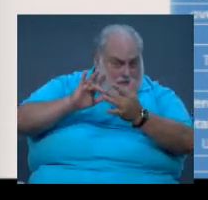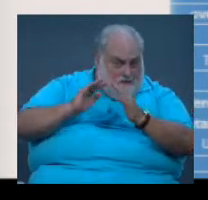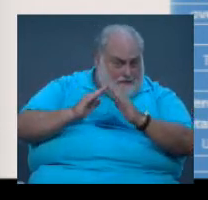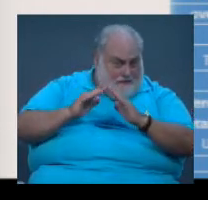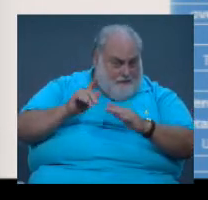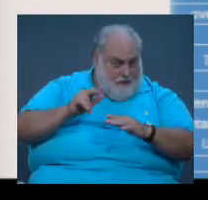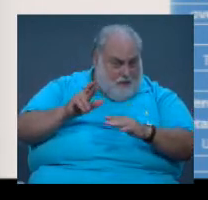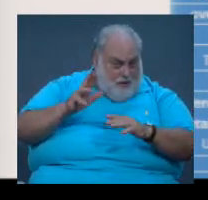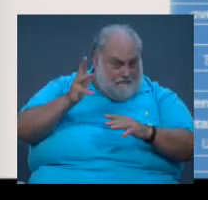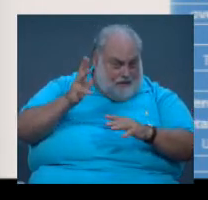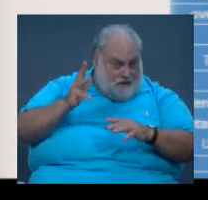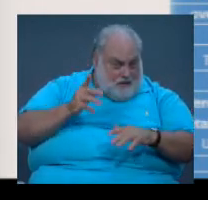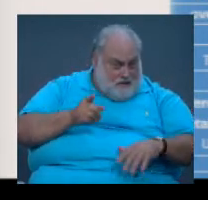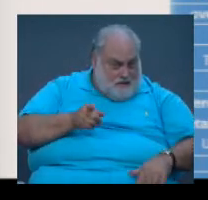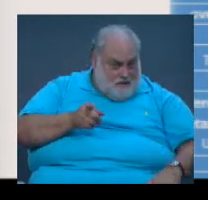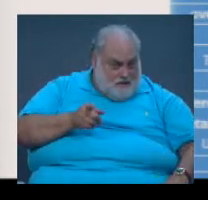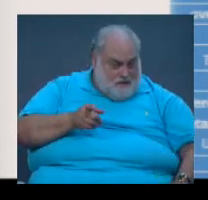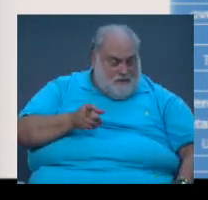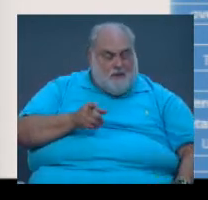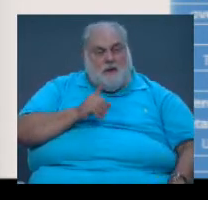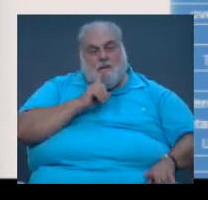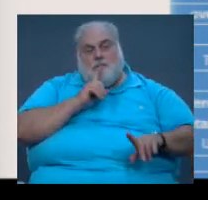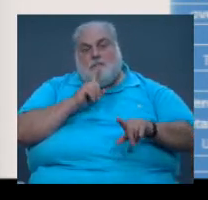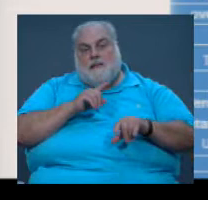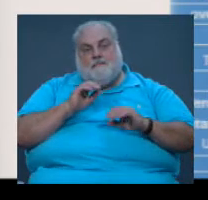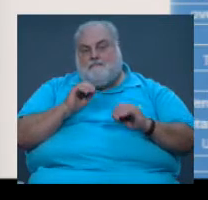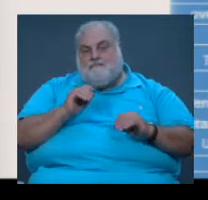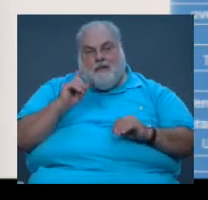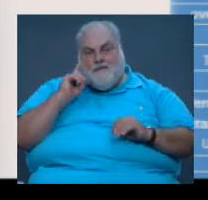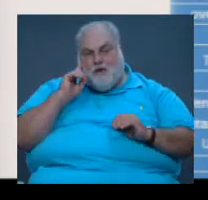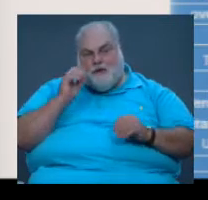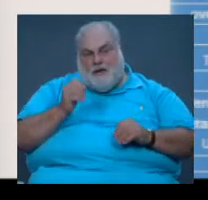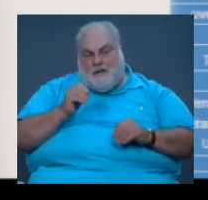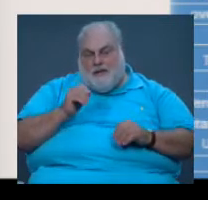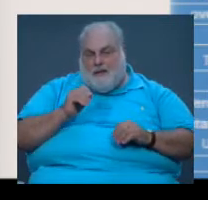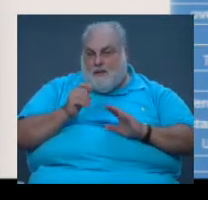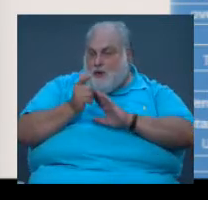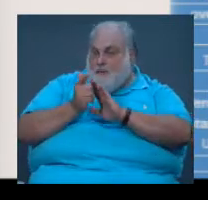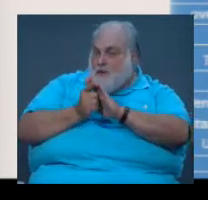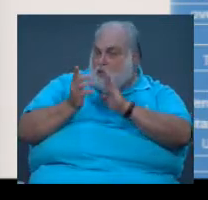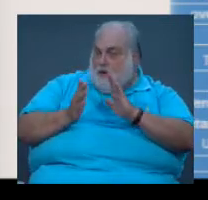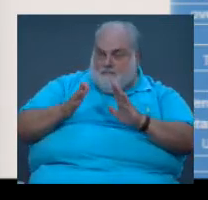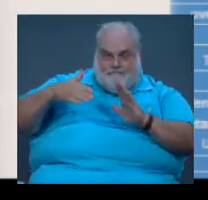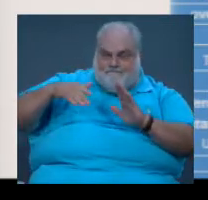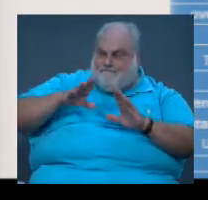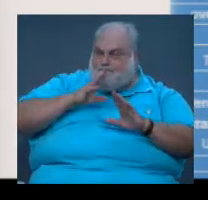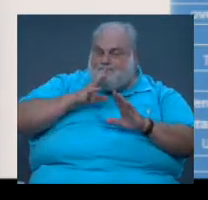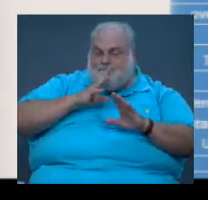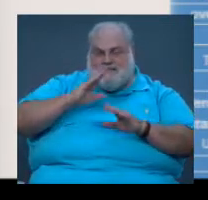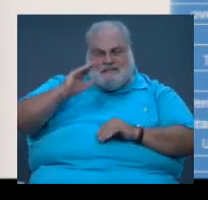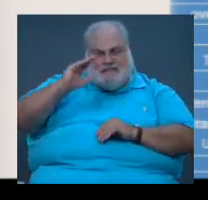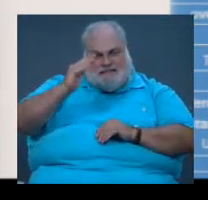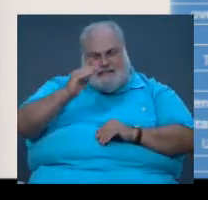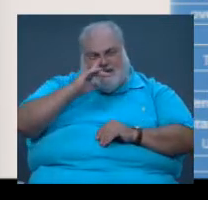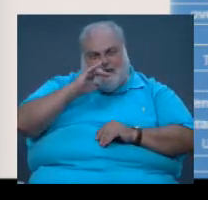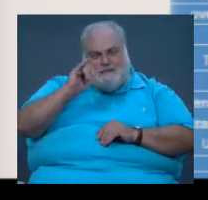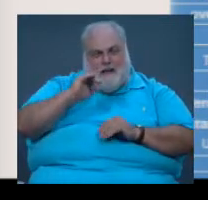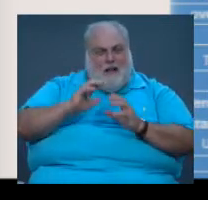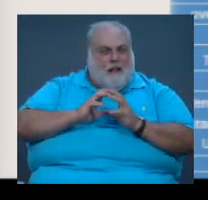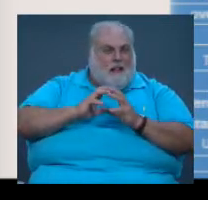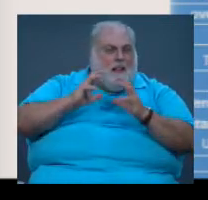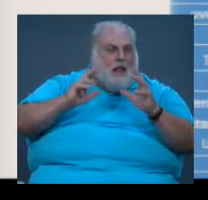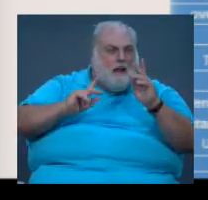yet? I haven't spoken with them. Mr. Carpenter, have you talked to them? Ma'am. Because there seems like there's lots of people